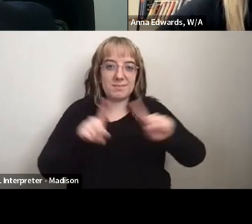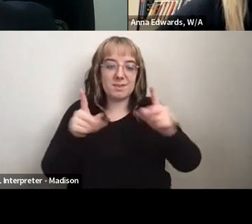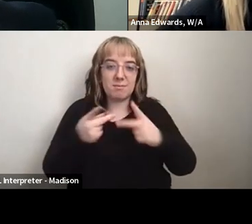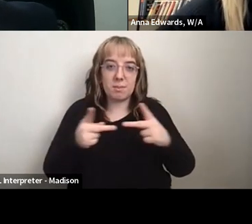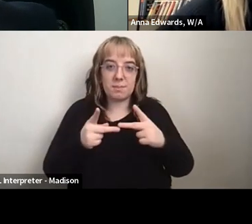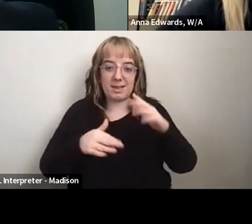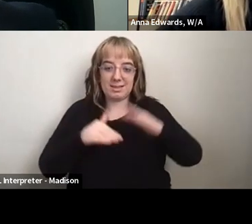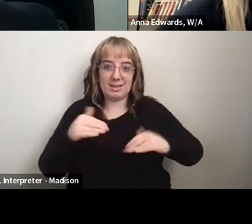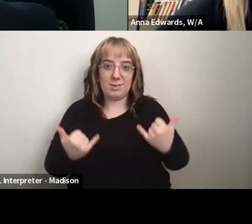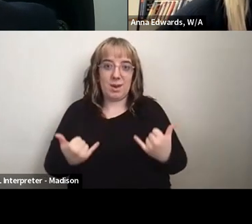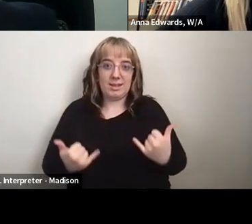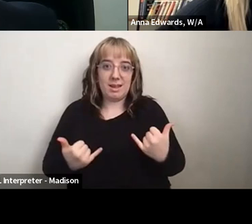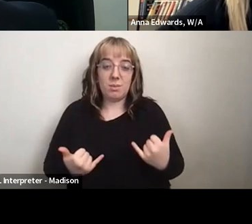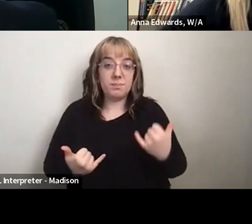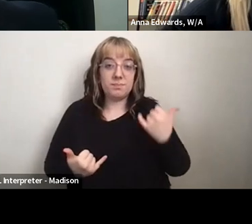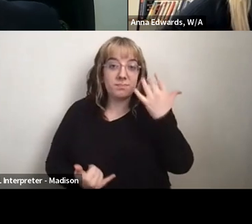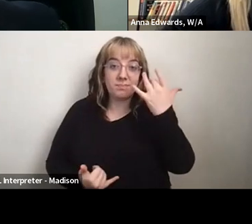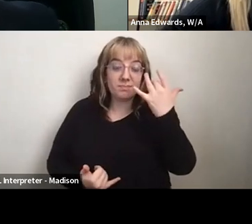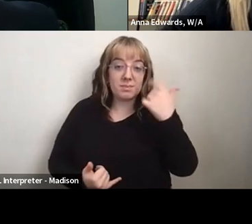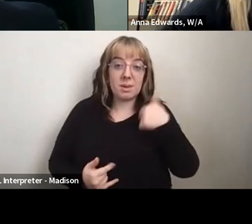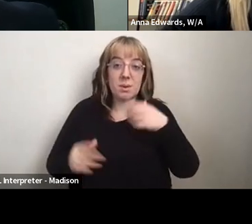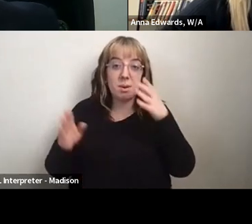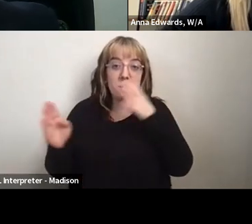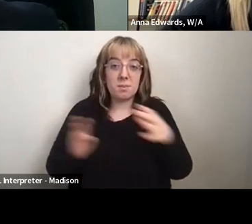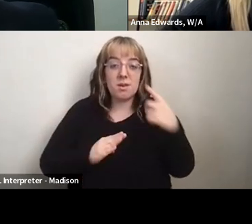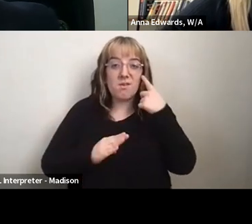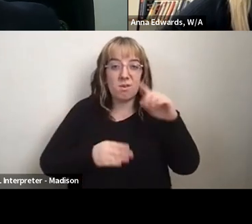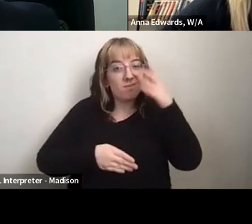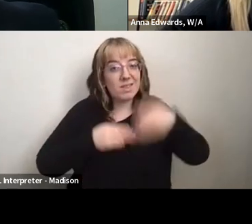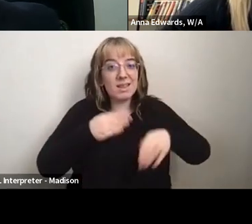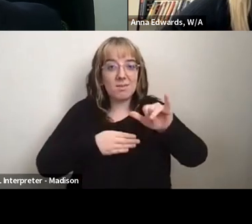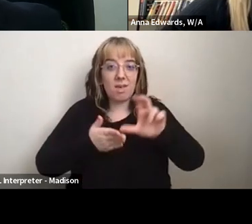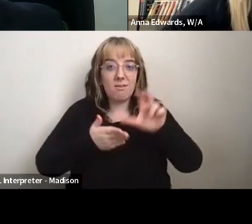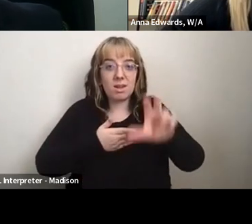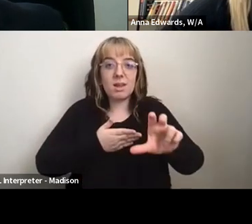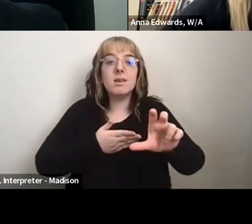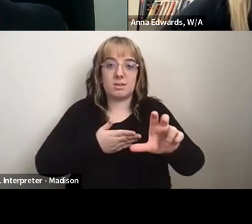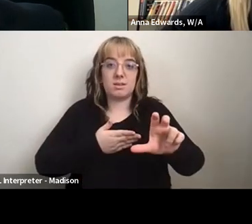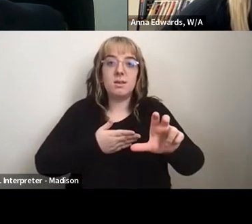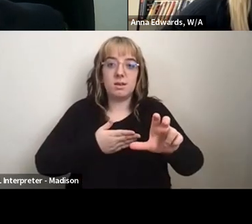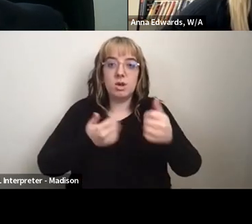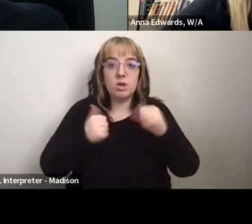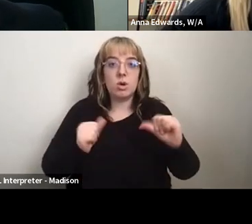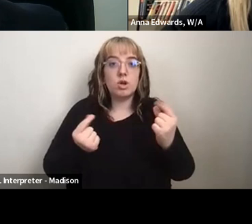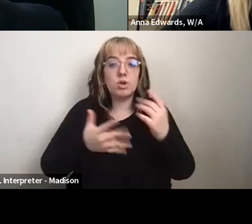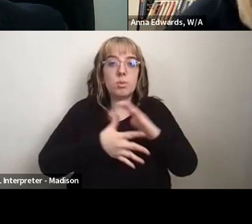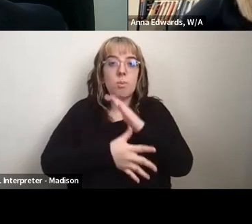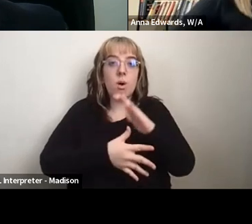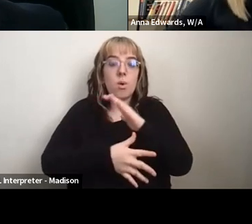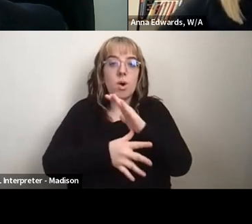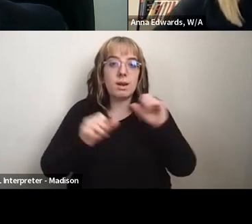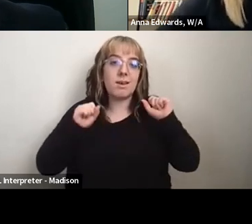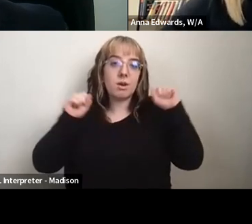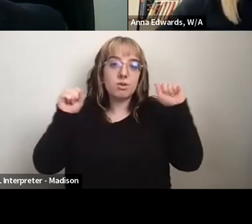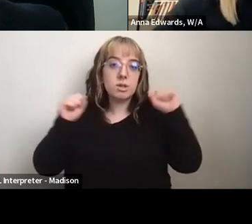because we're planning now for the end of that funding, and we are doing some priority exercises about like what